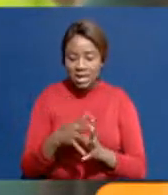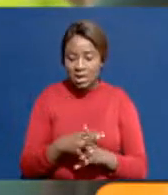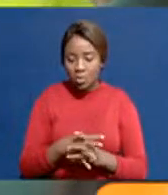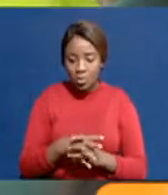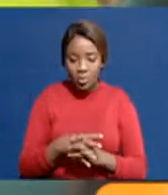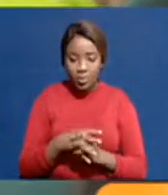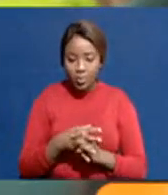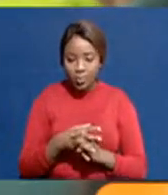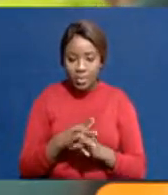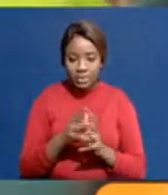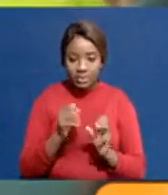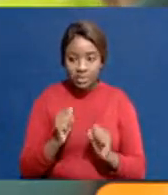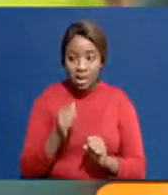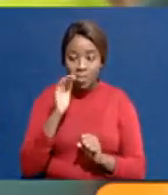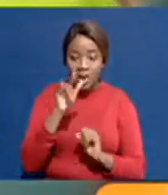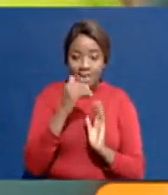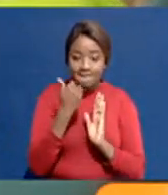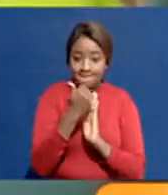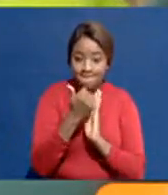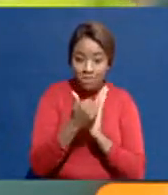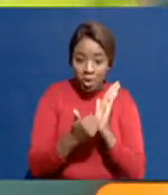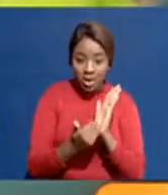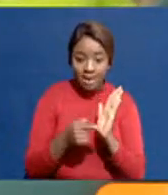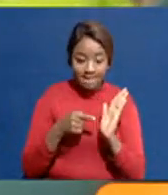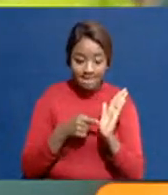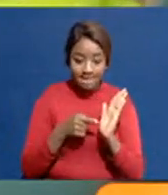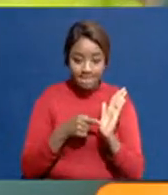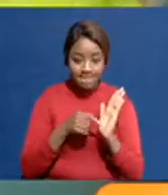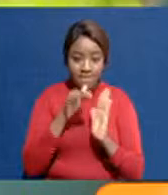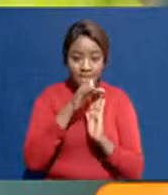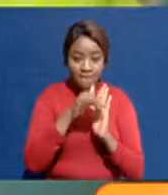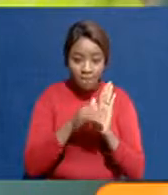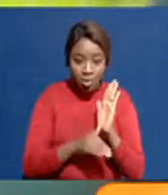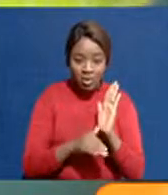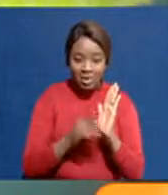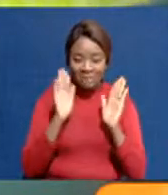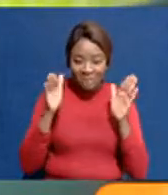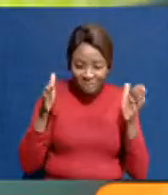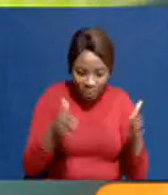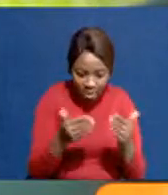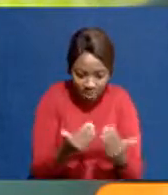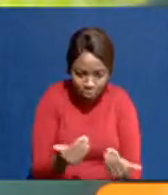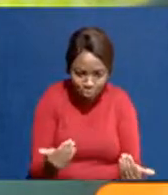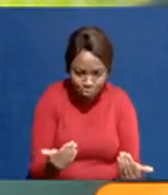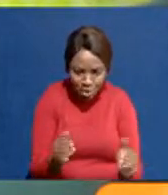much on the persons when they are younger.